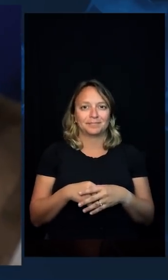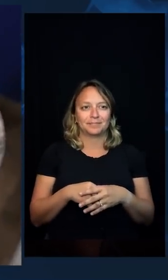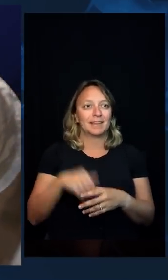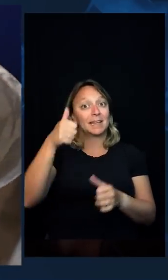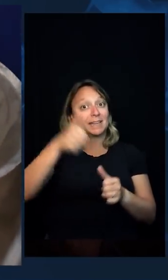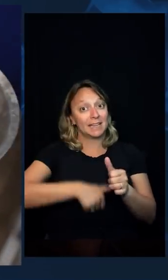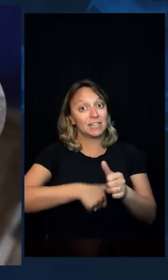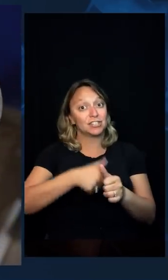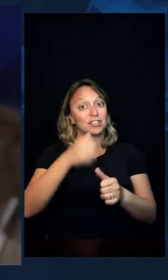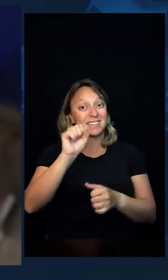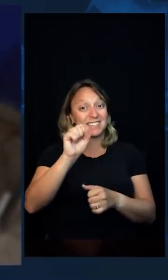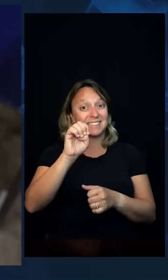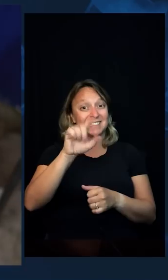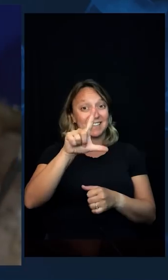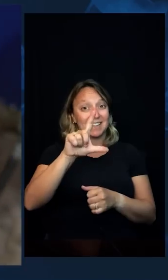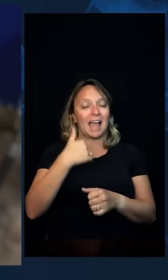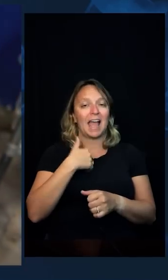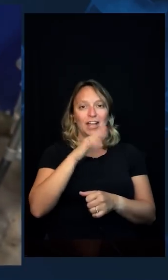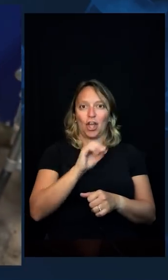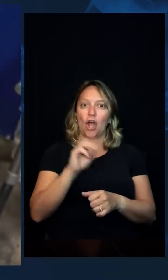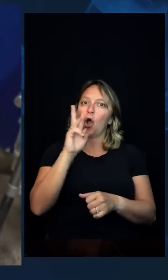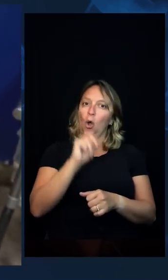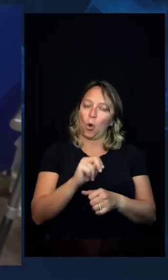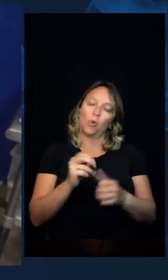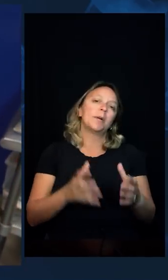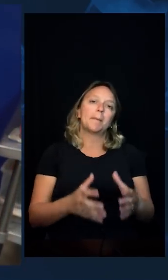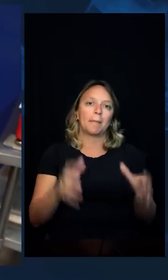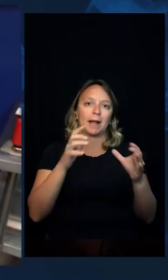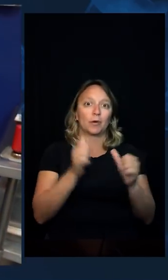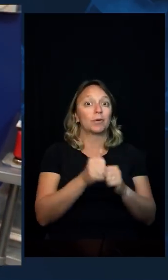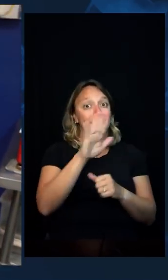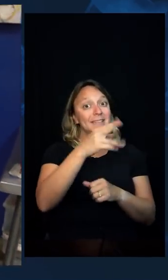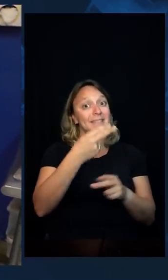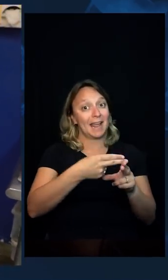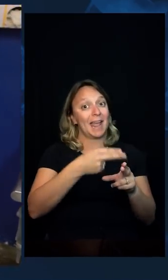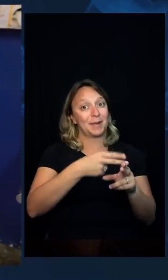Each harbor seal has his own bucket with his name tag. This is Barney's.